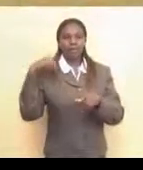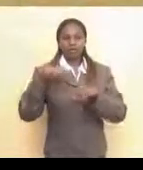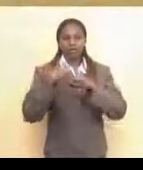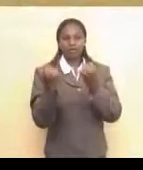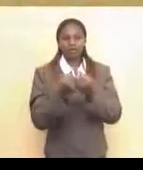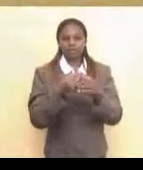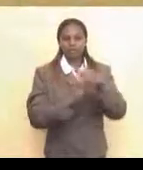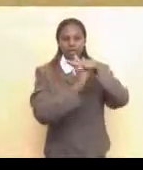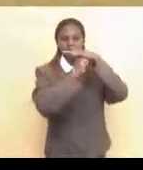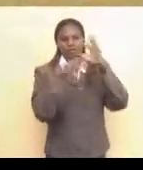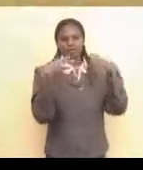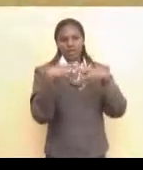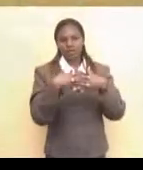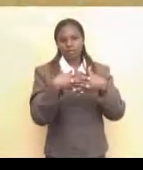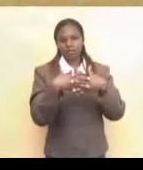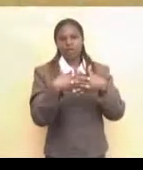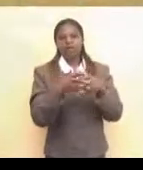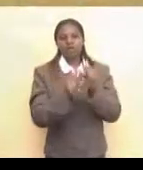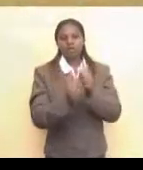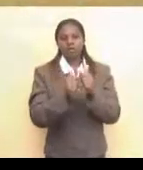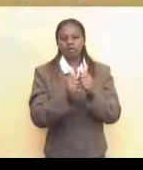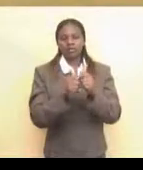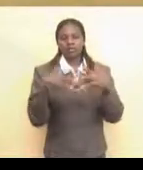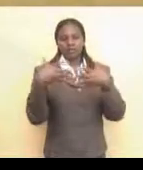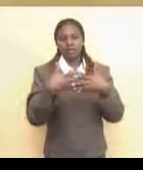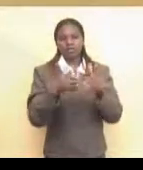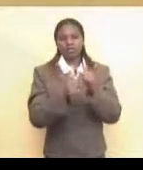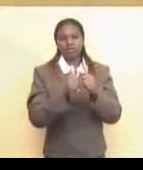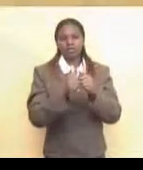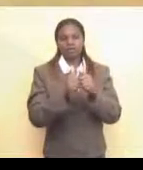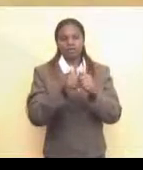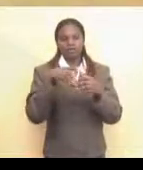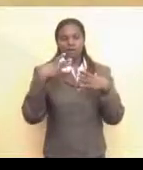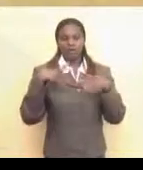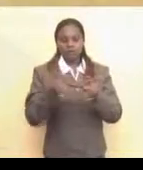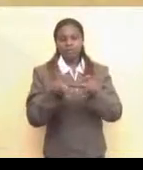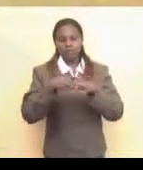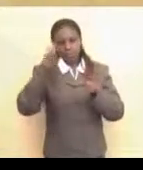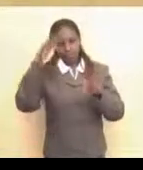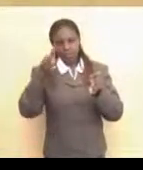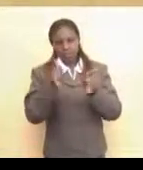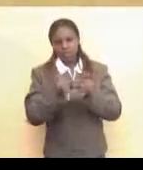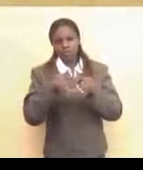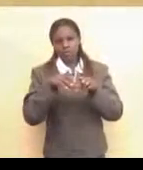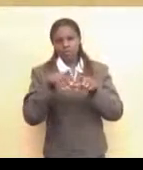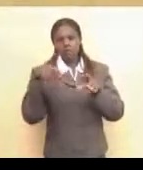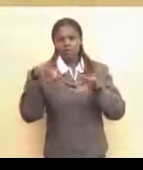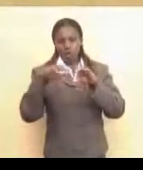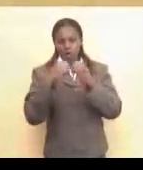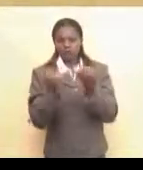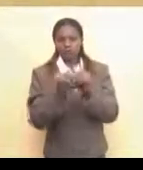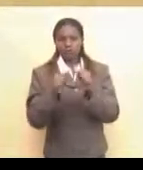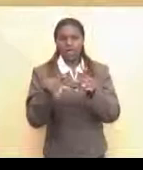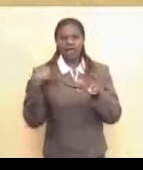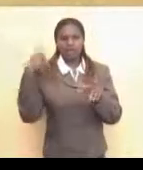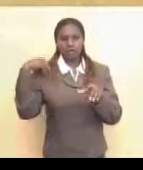Network, which is a network that is for like-minded organizations that conduct paralegal training,